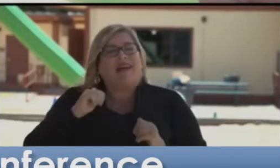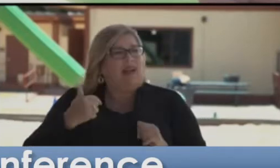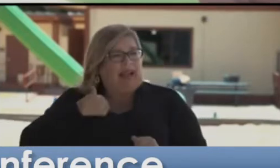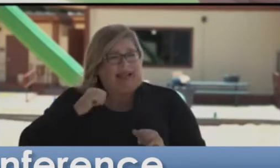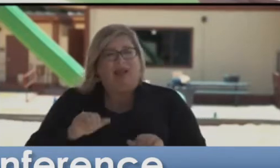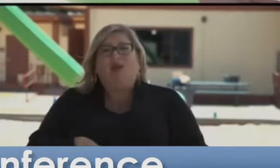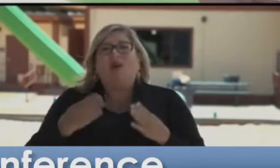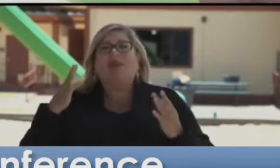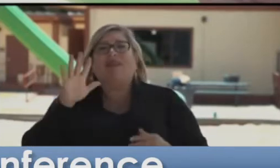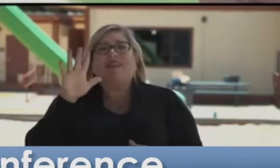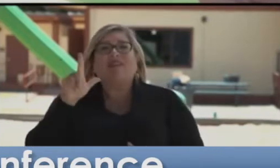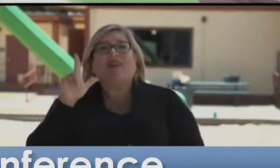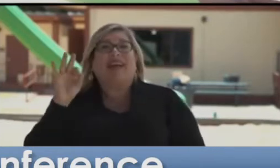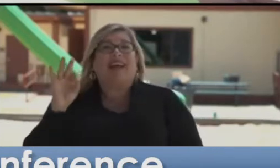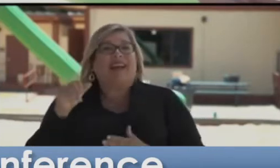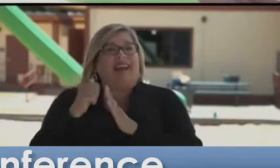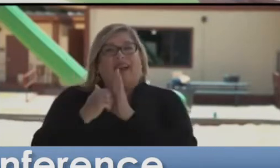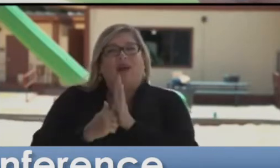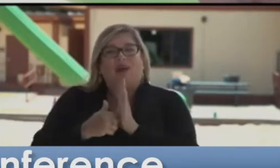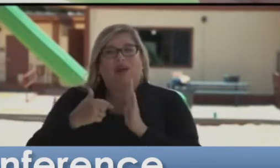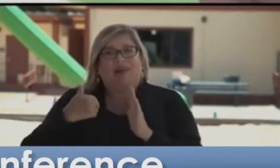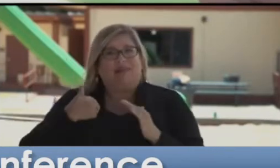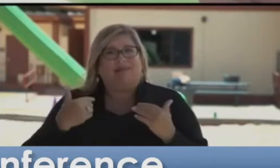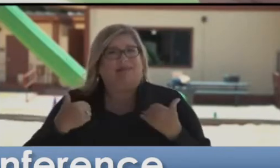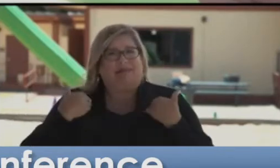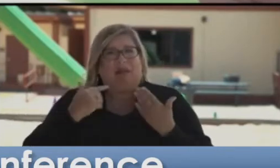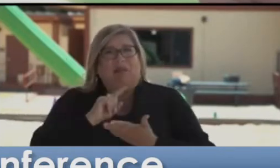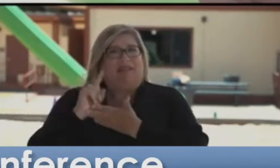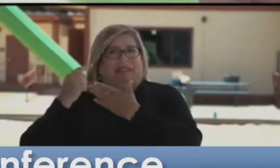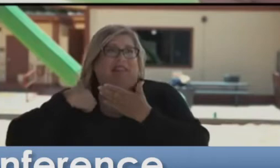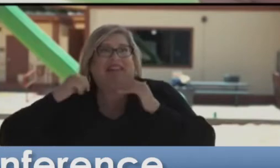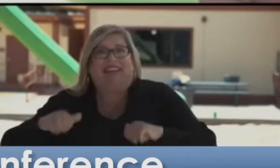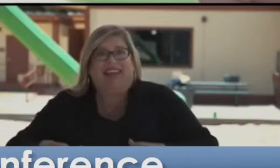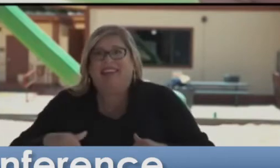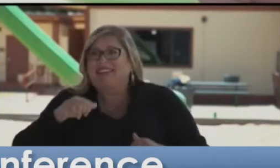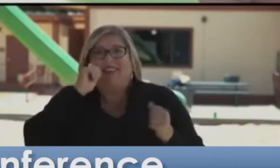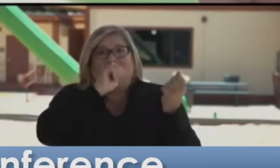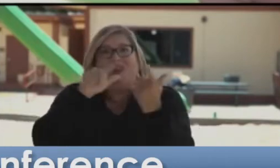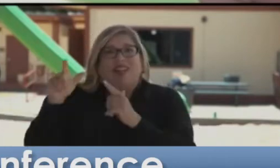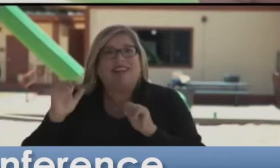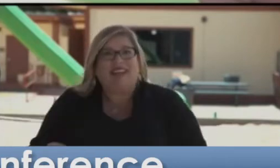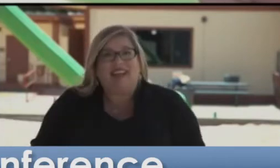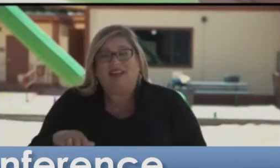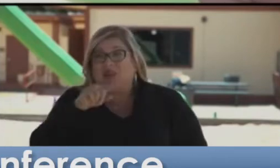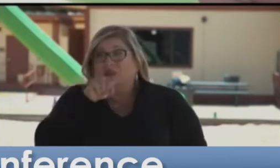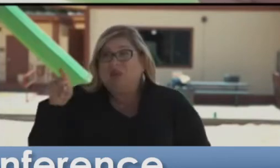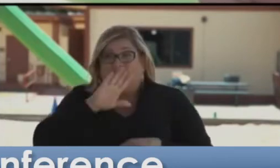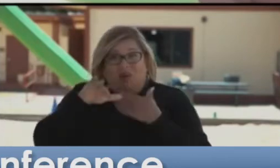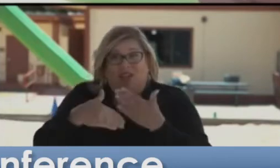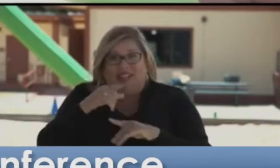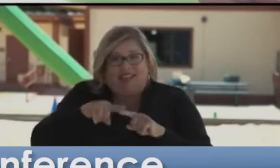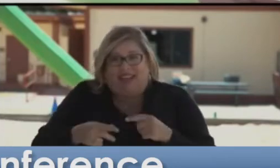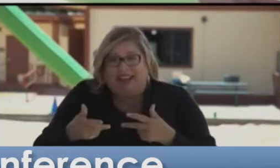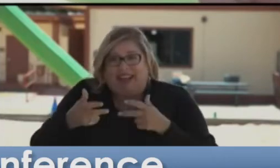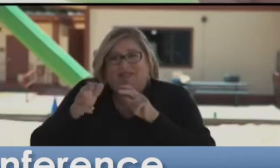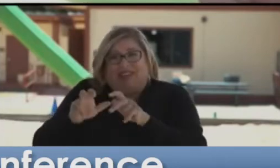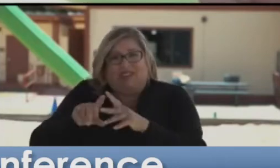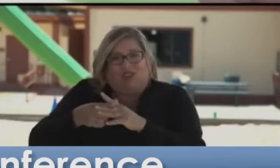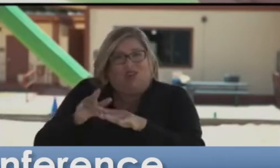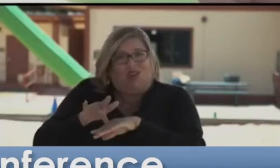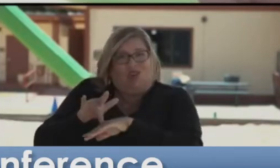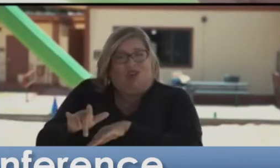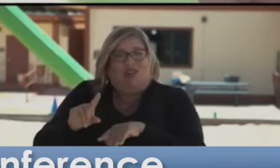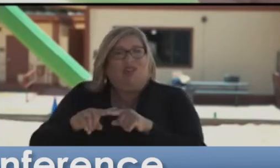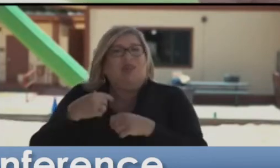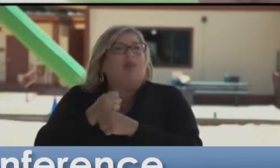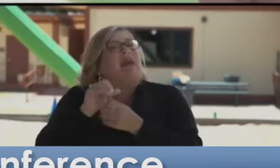Not everyone can afford a 529 account. Not everybody could start to seed those investments early on to